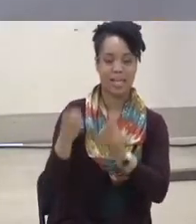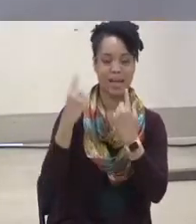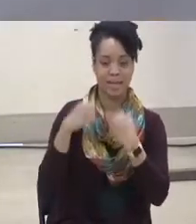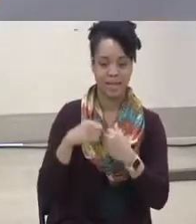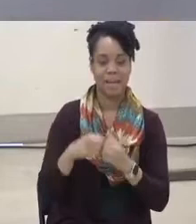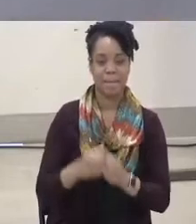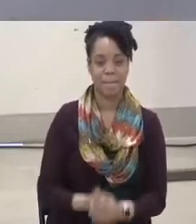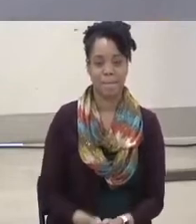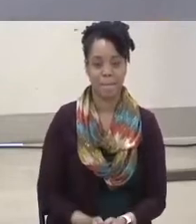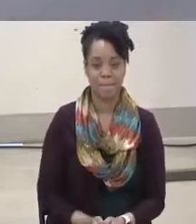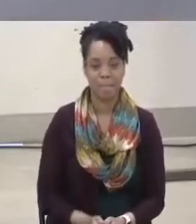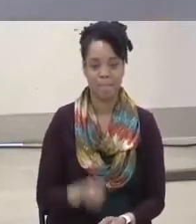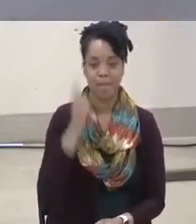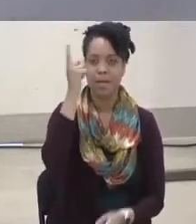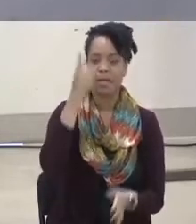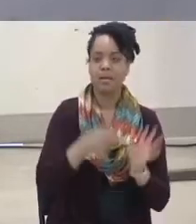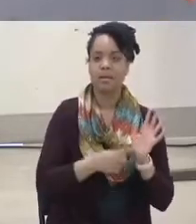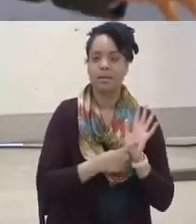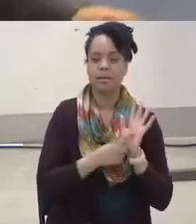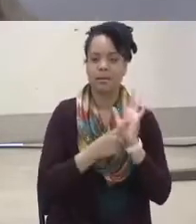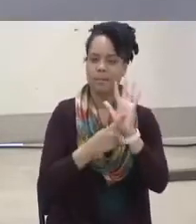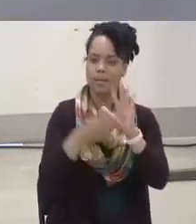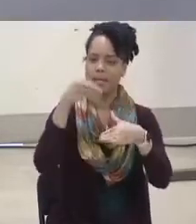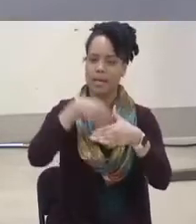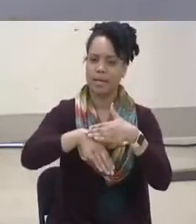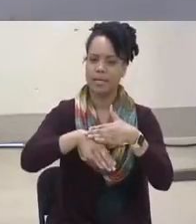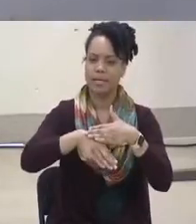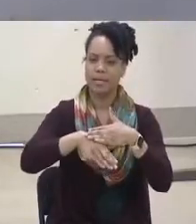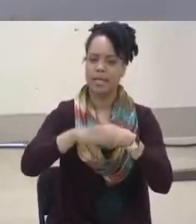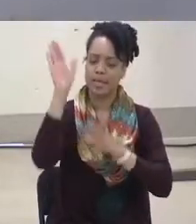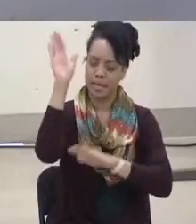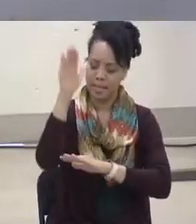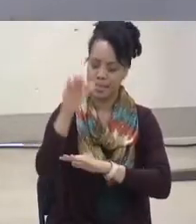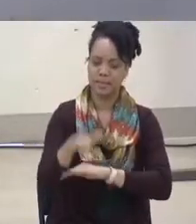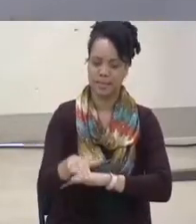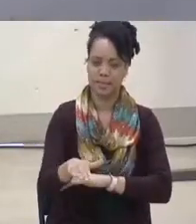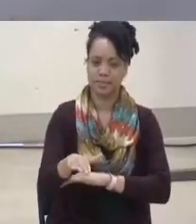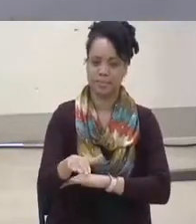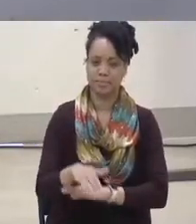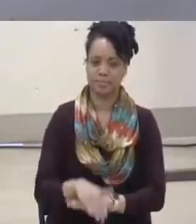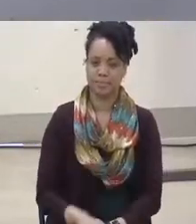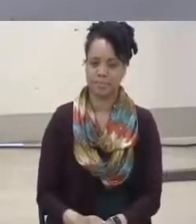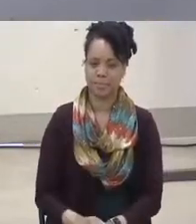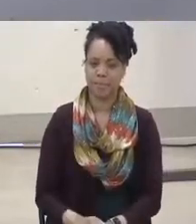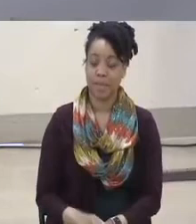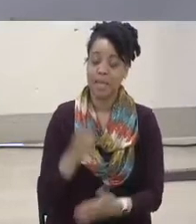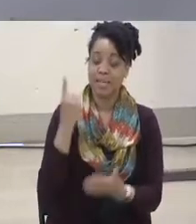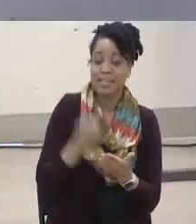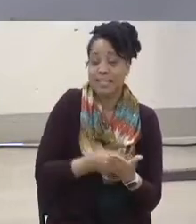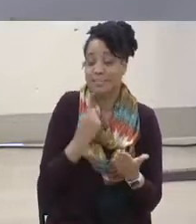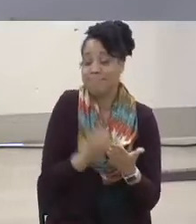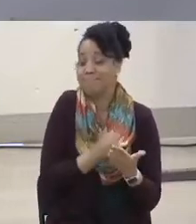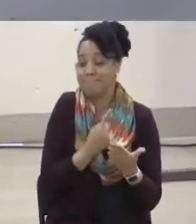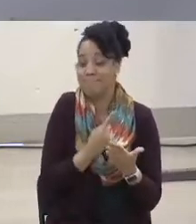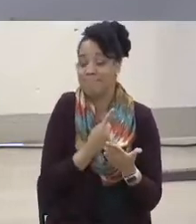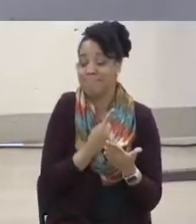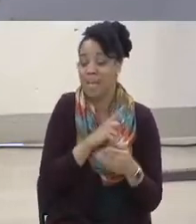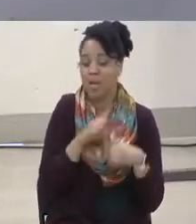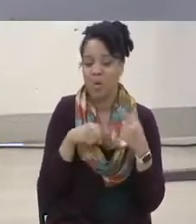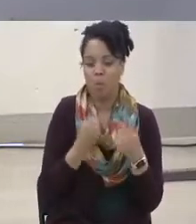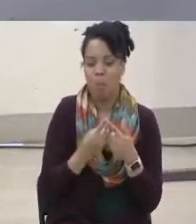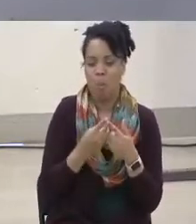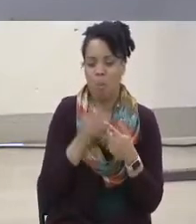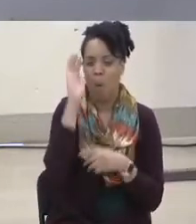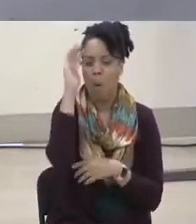venga He appeared in the night. y Él apareció en la noche. Sometimes when it seems really